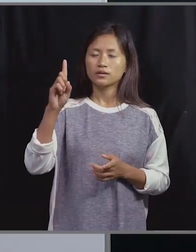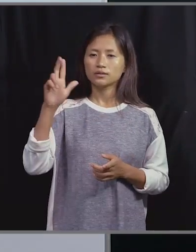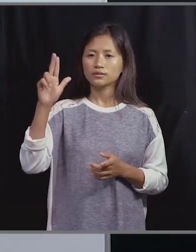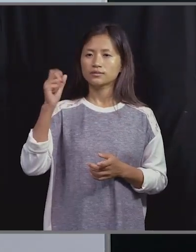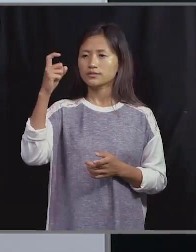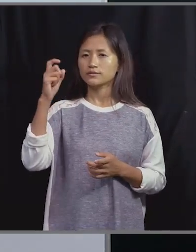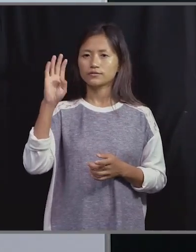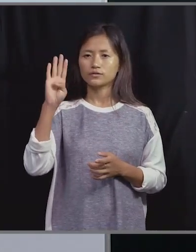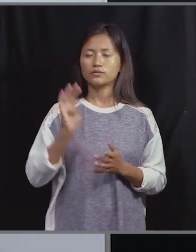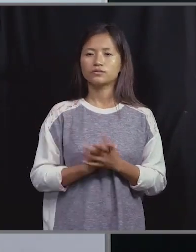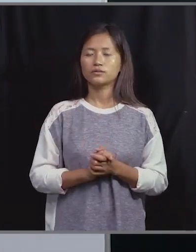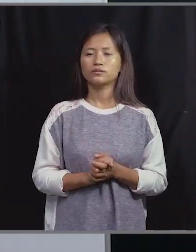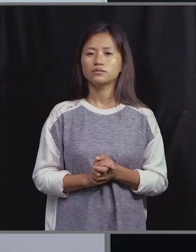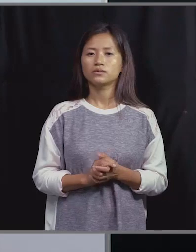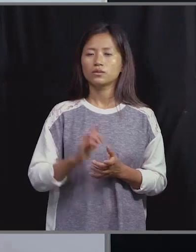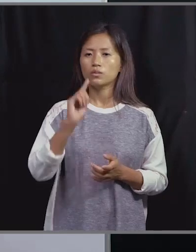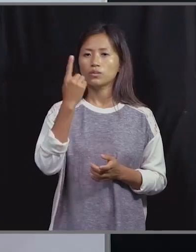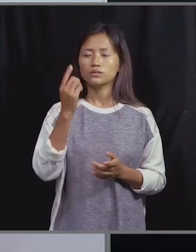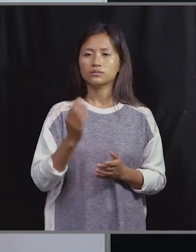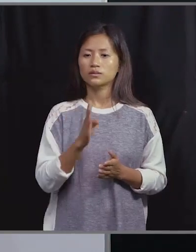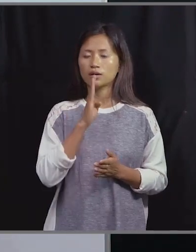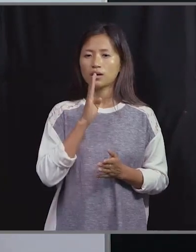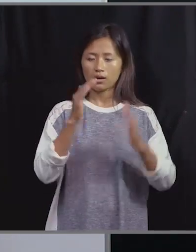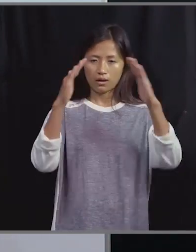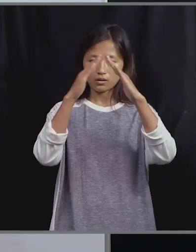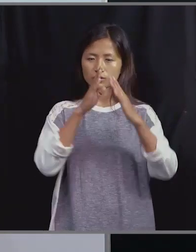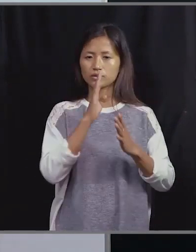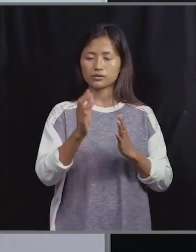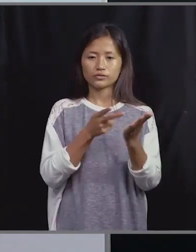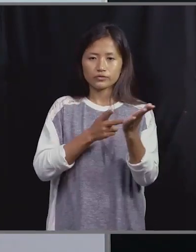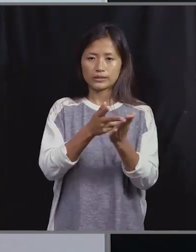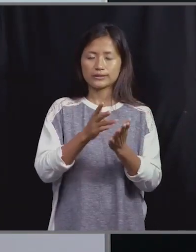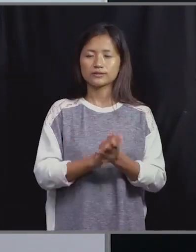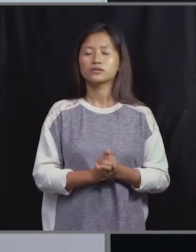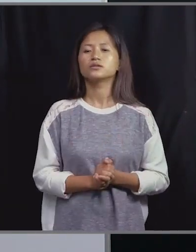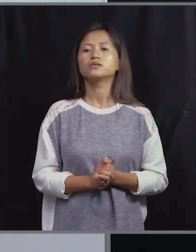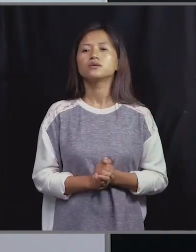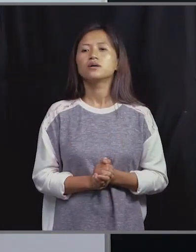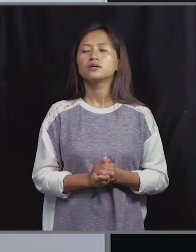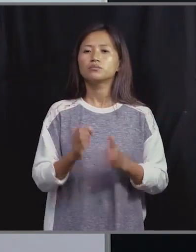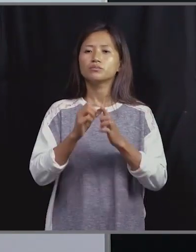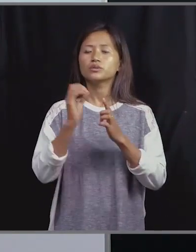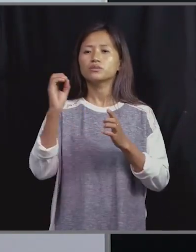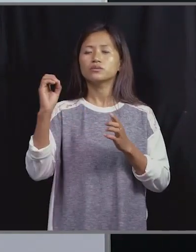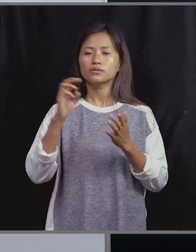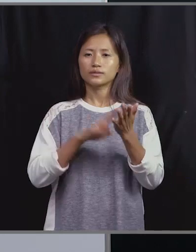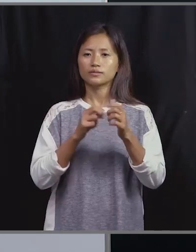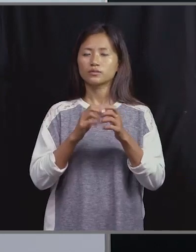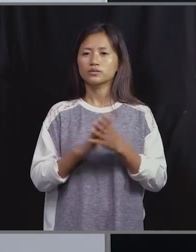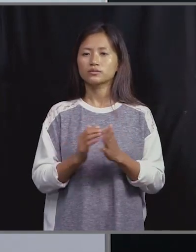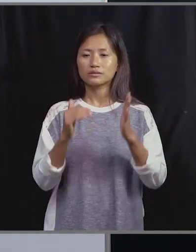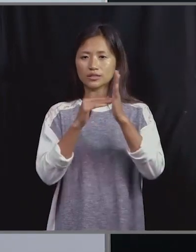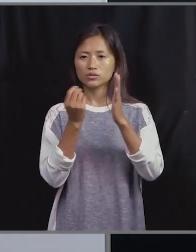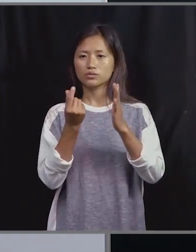1874, one house belonging to a villager in Pune, that is in Suba,